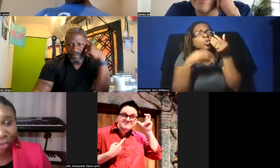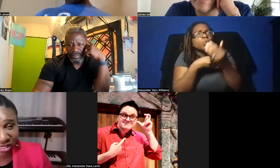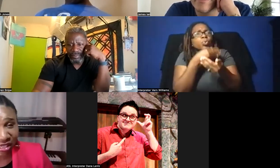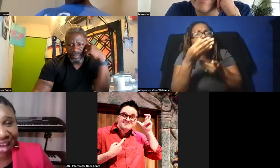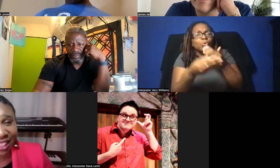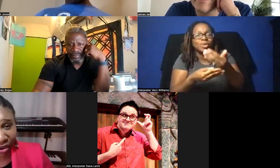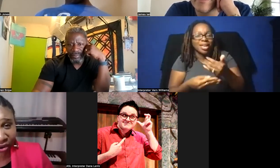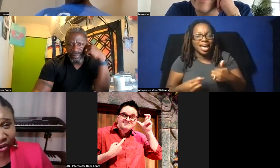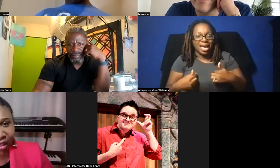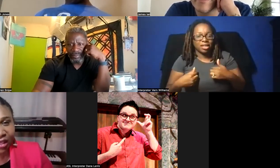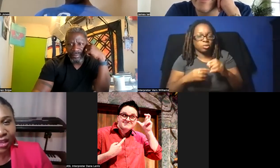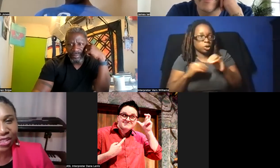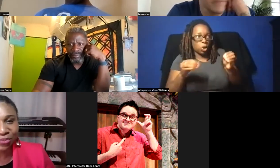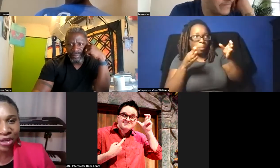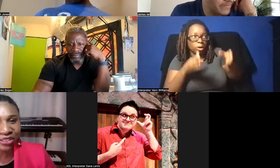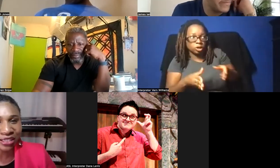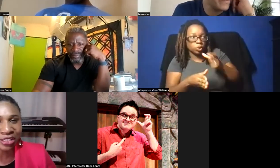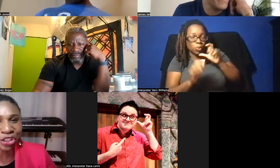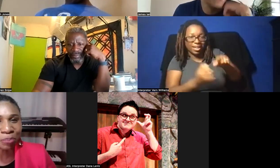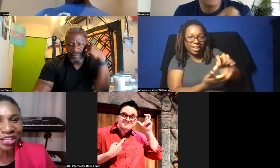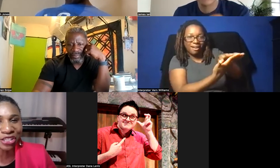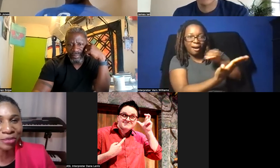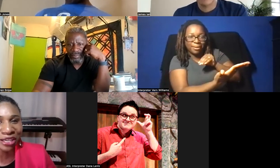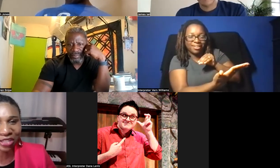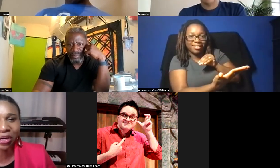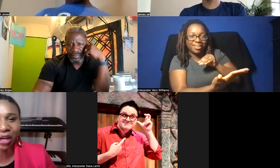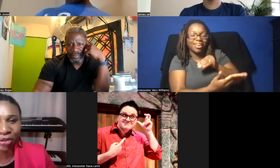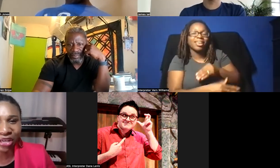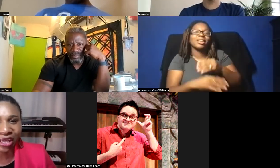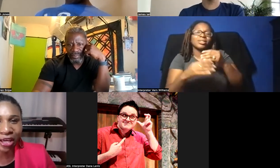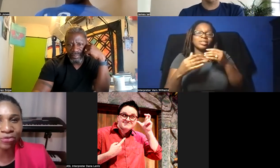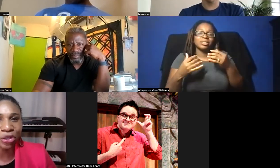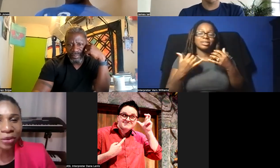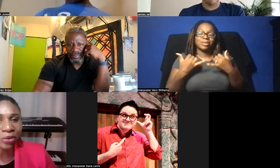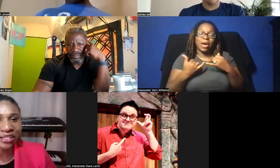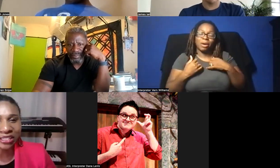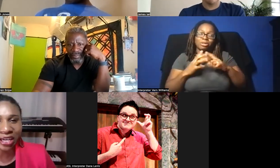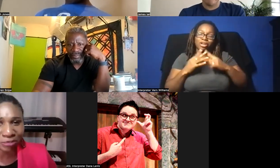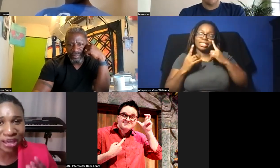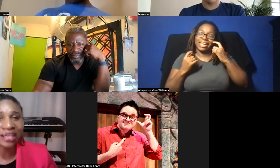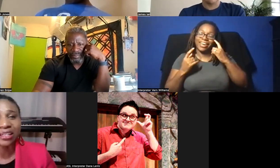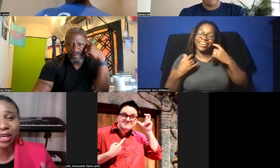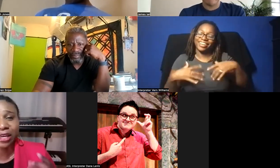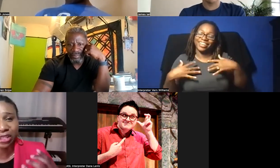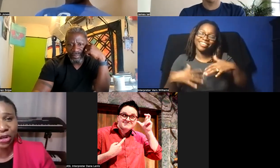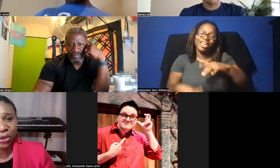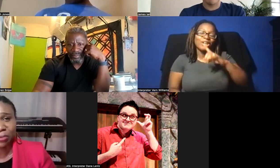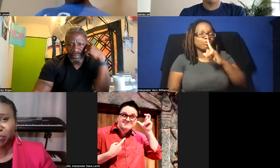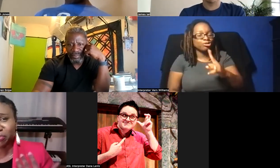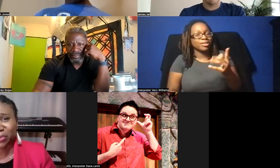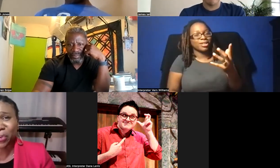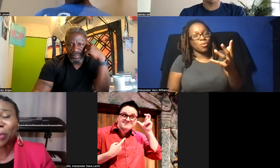there wasn't a that there. And it's like such a passion. I'm like tearing up of really wanting to like make, you